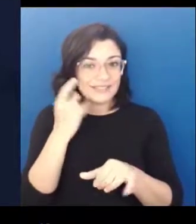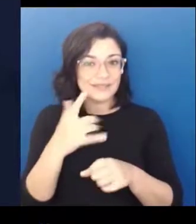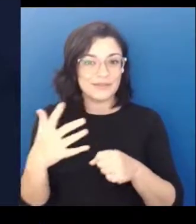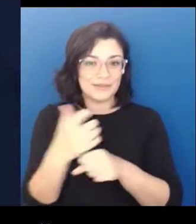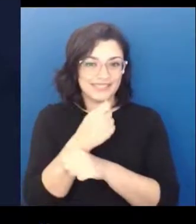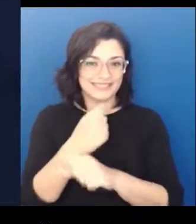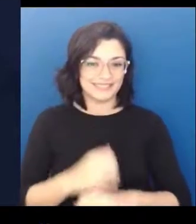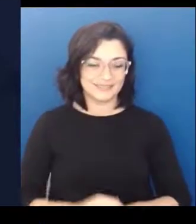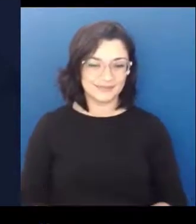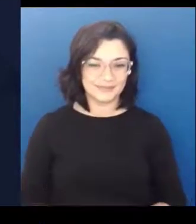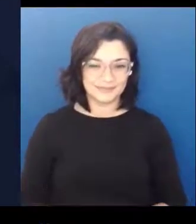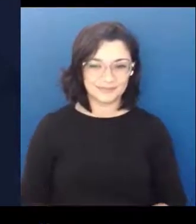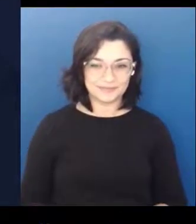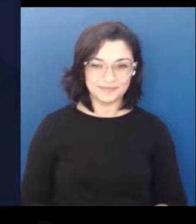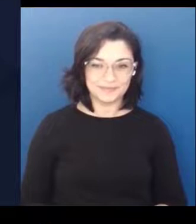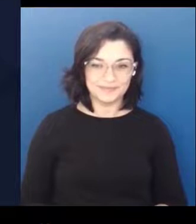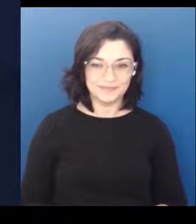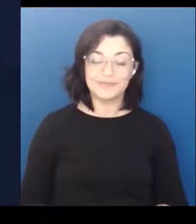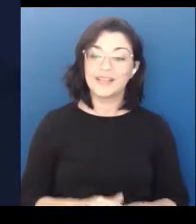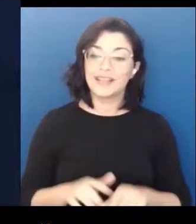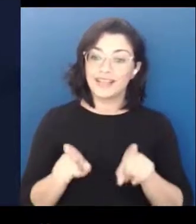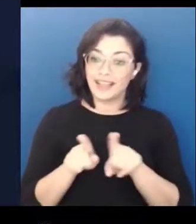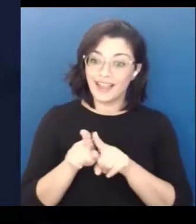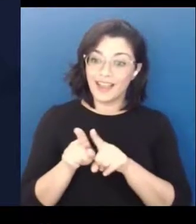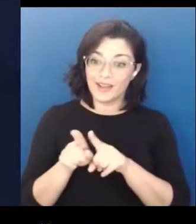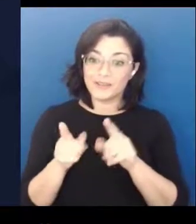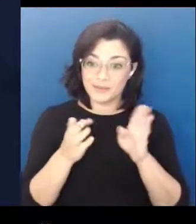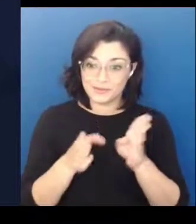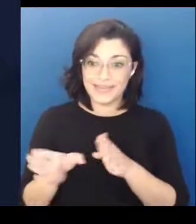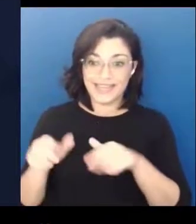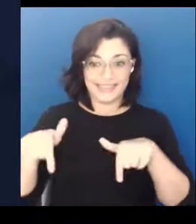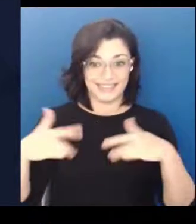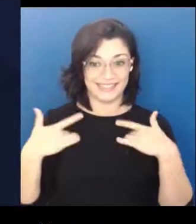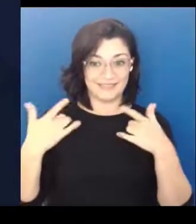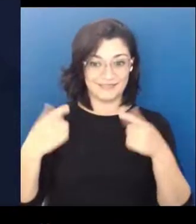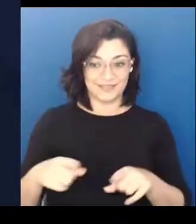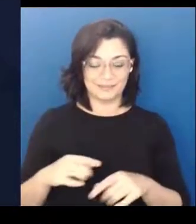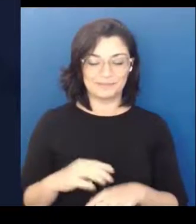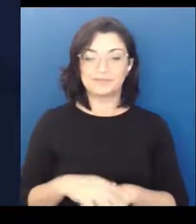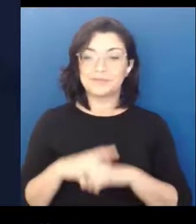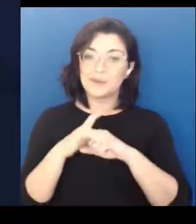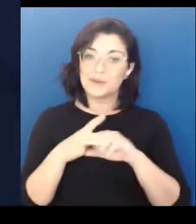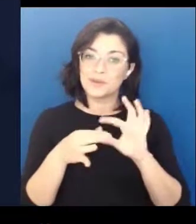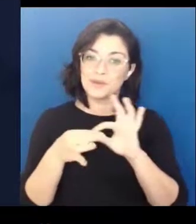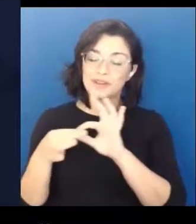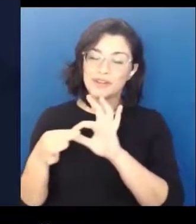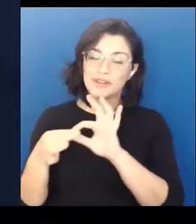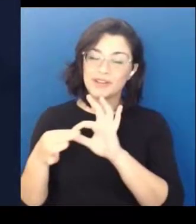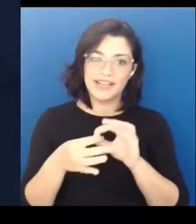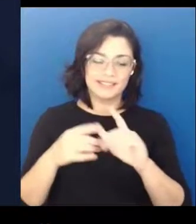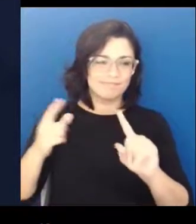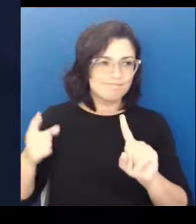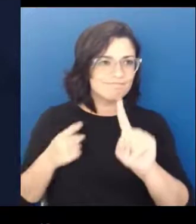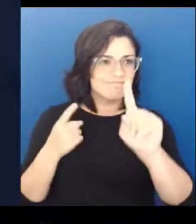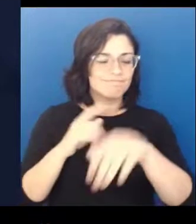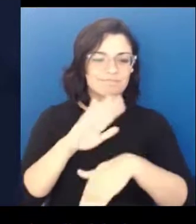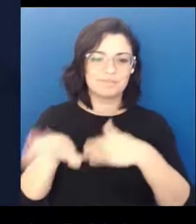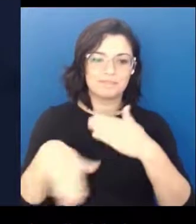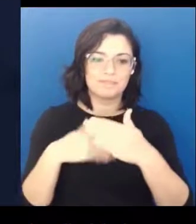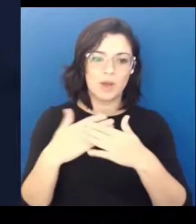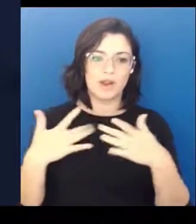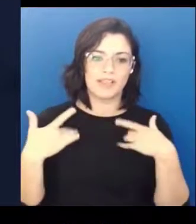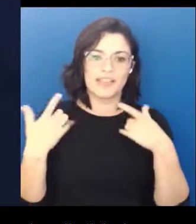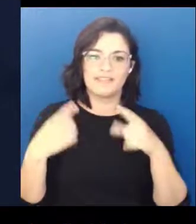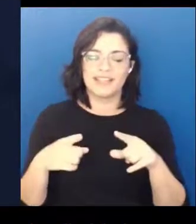They also planned this event. The Global Alliance strives to make all of their events as accessible as